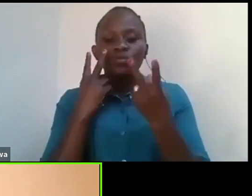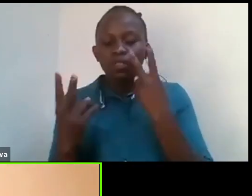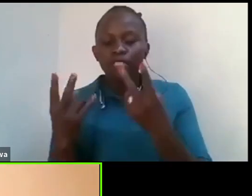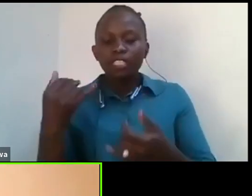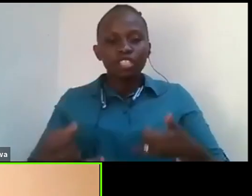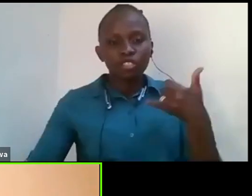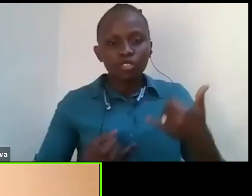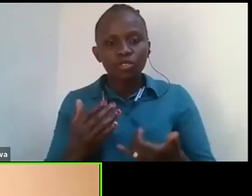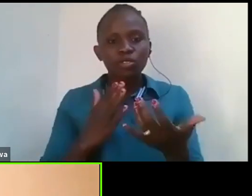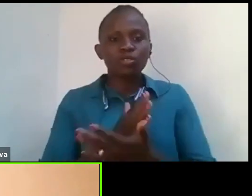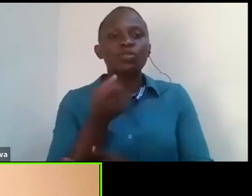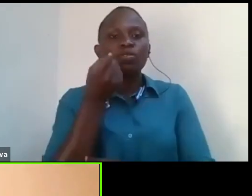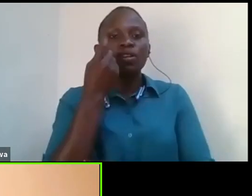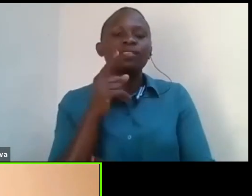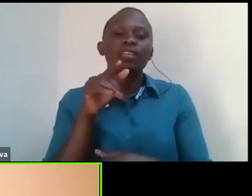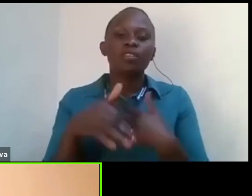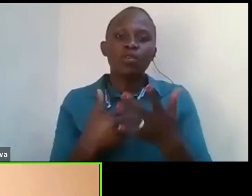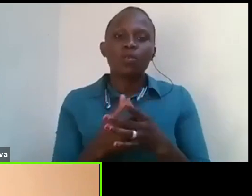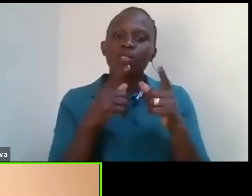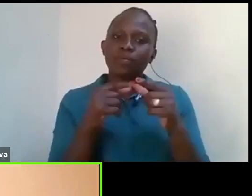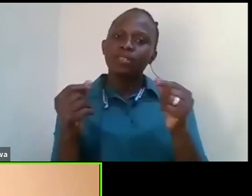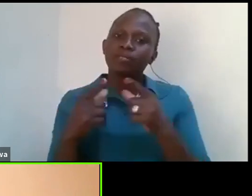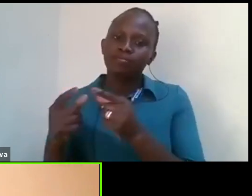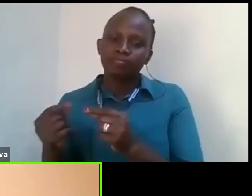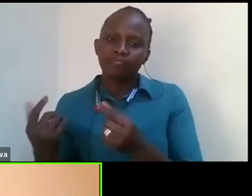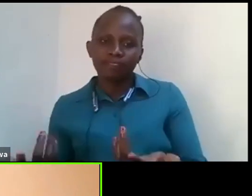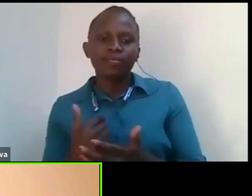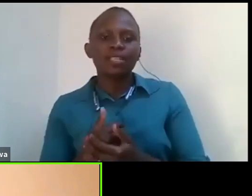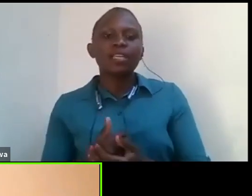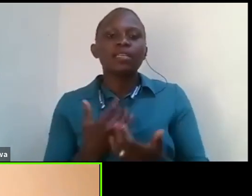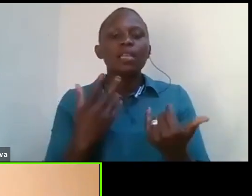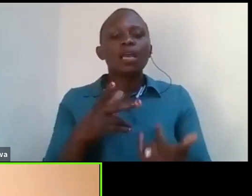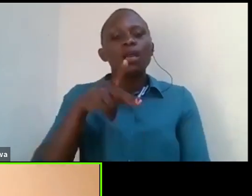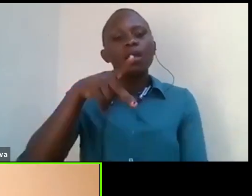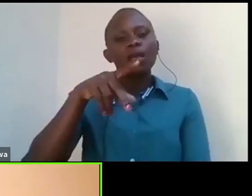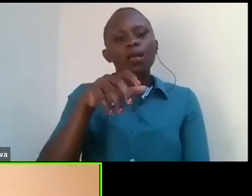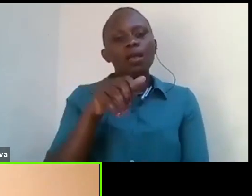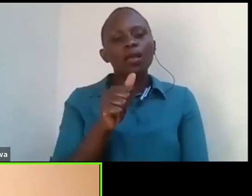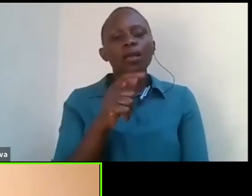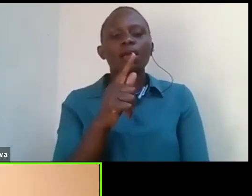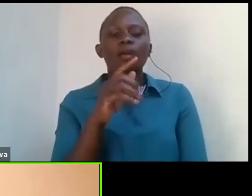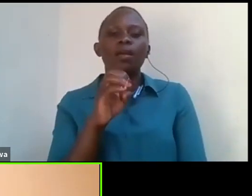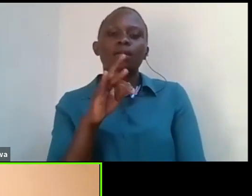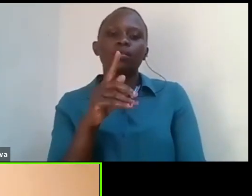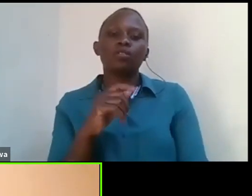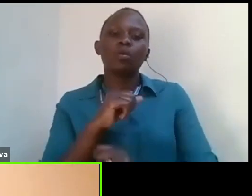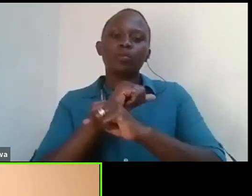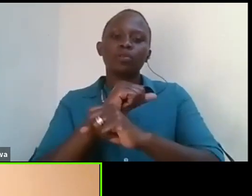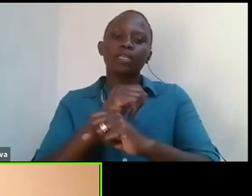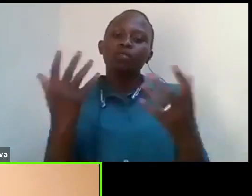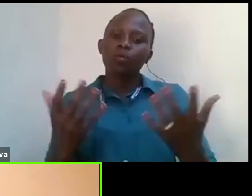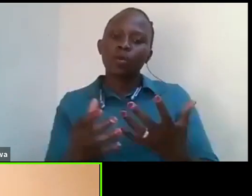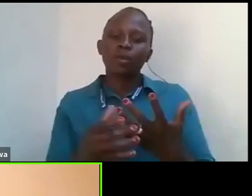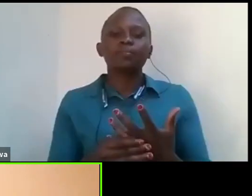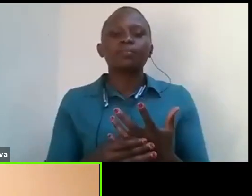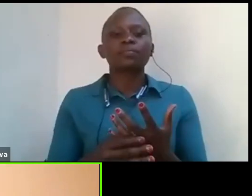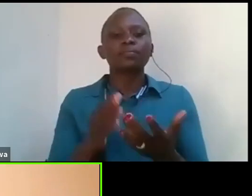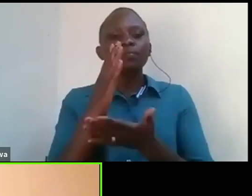contact with this kind of terms. So what do patents protect essentially? Patents will only protect something that is